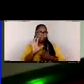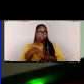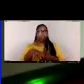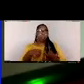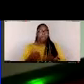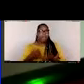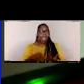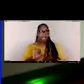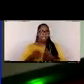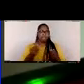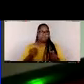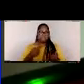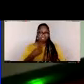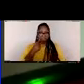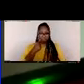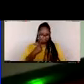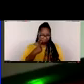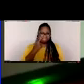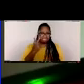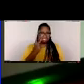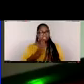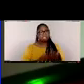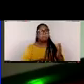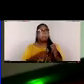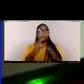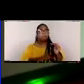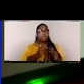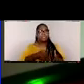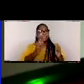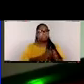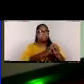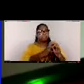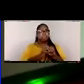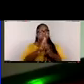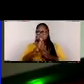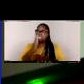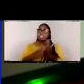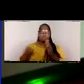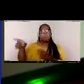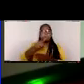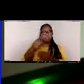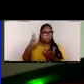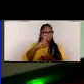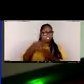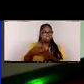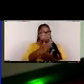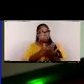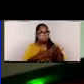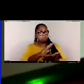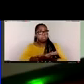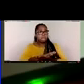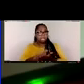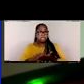I've seen some of the buildings that were going up, and I know this was mentioned before, but some of the buildings that are going up are an eyesore. I mean, the